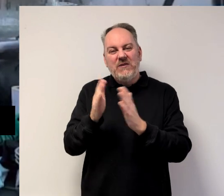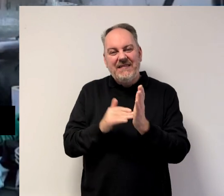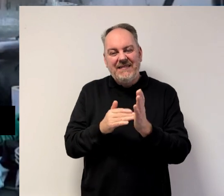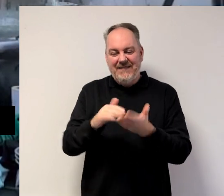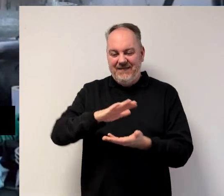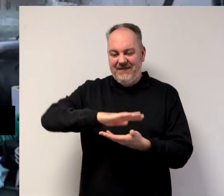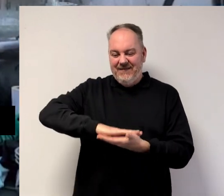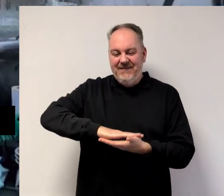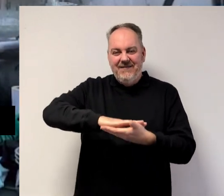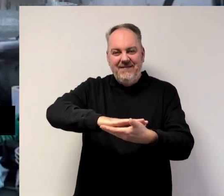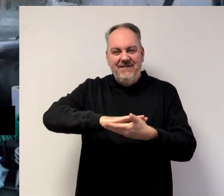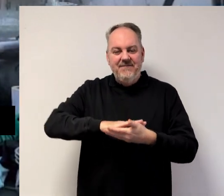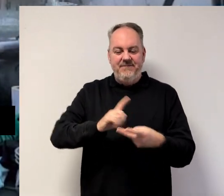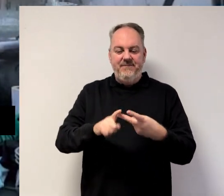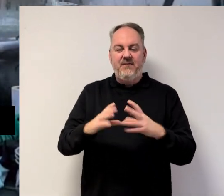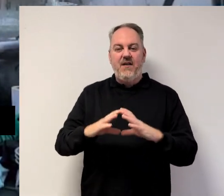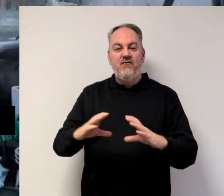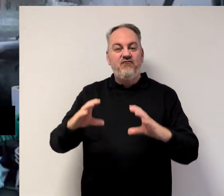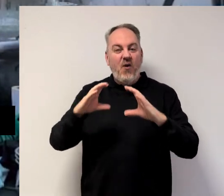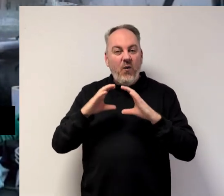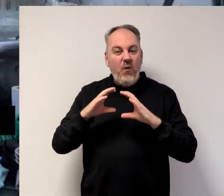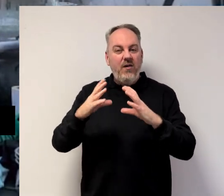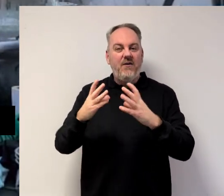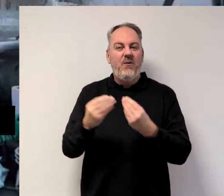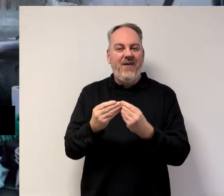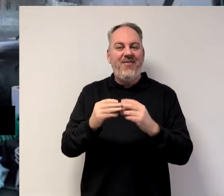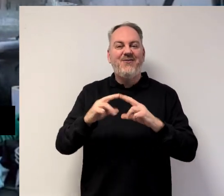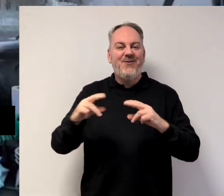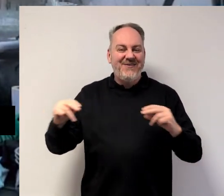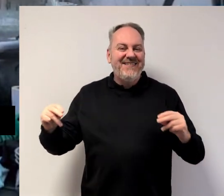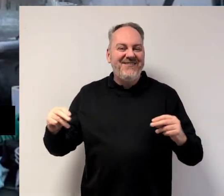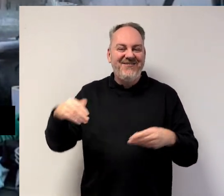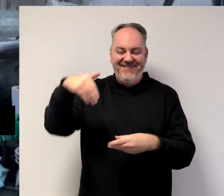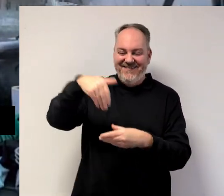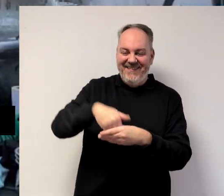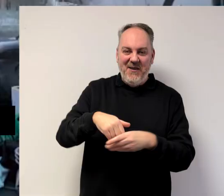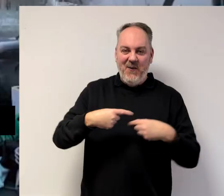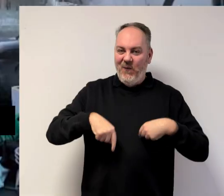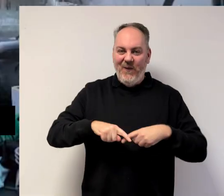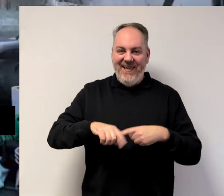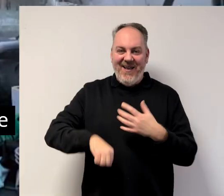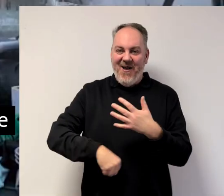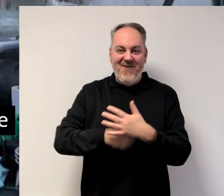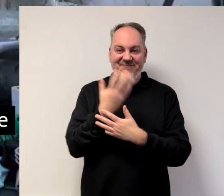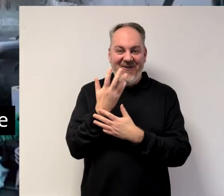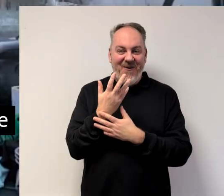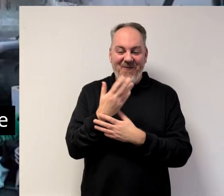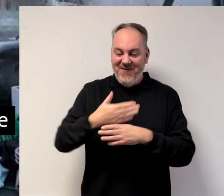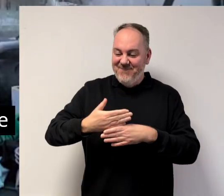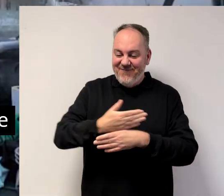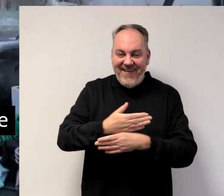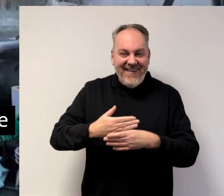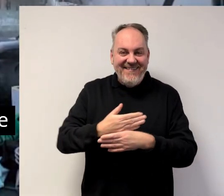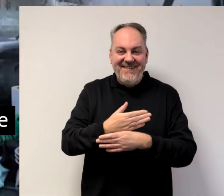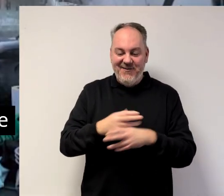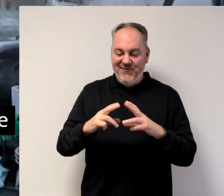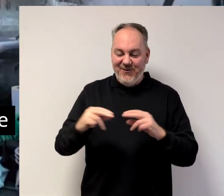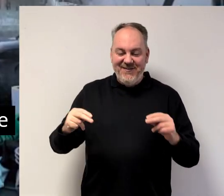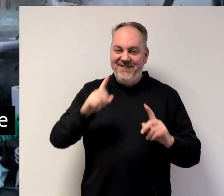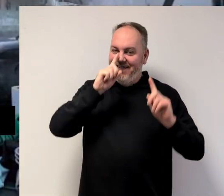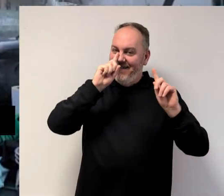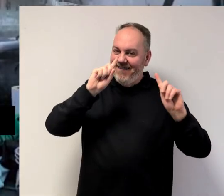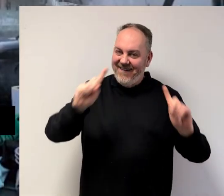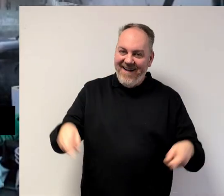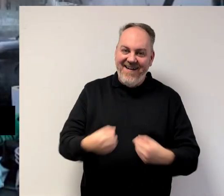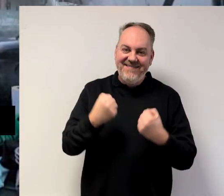rolls and sausage and things like that we can't grow here. But we can grow the salads that go